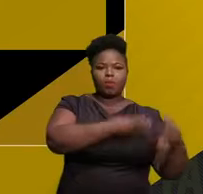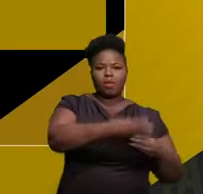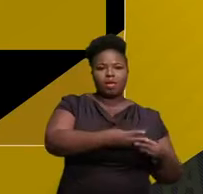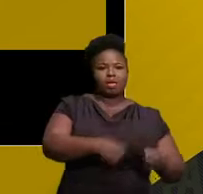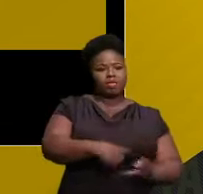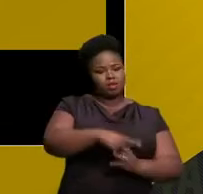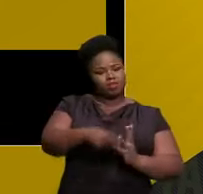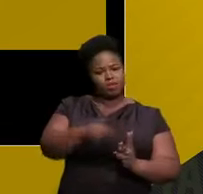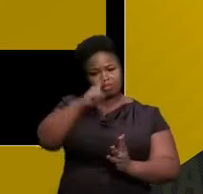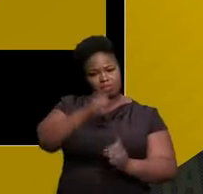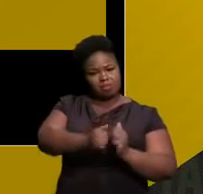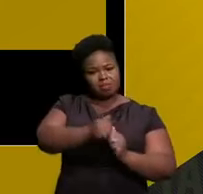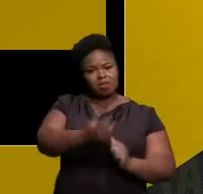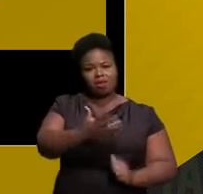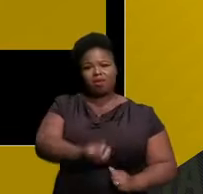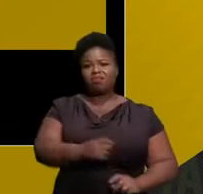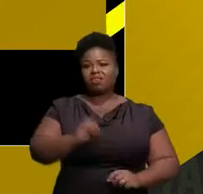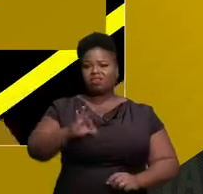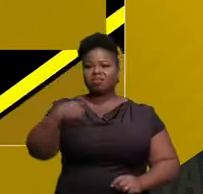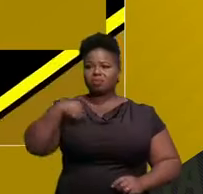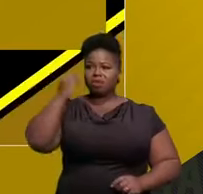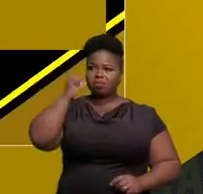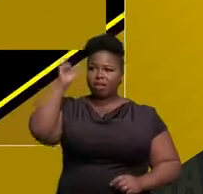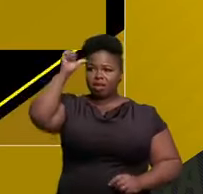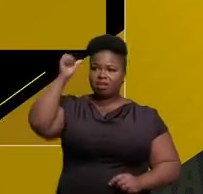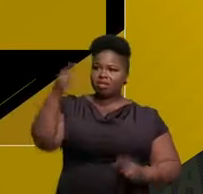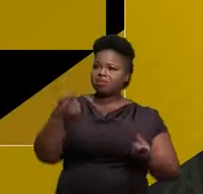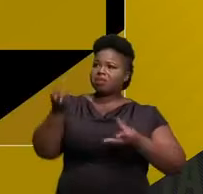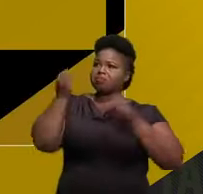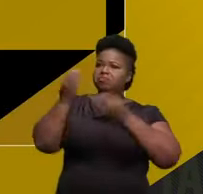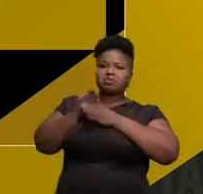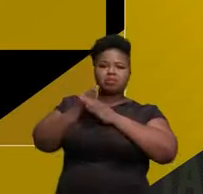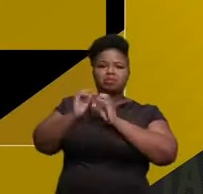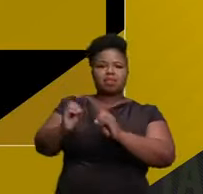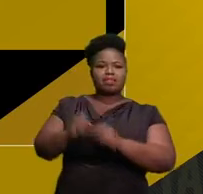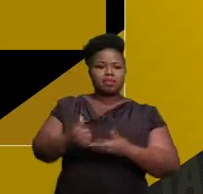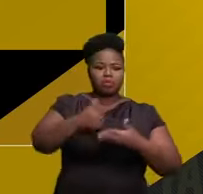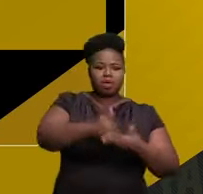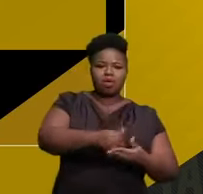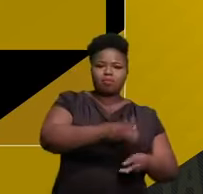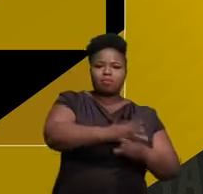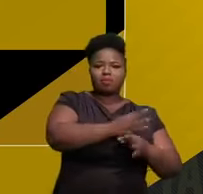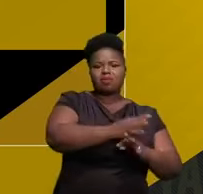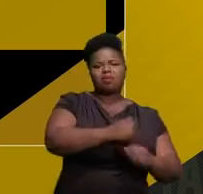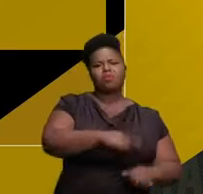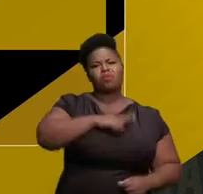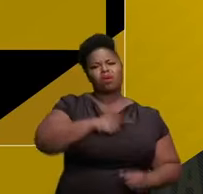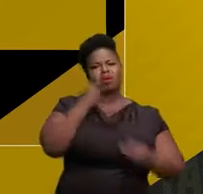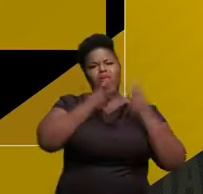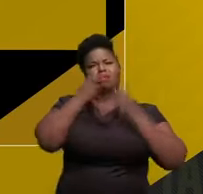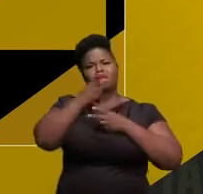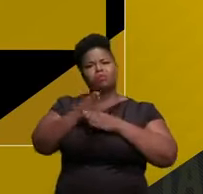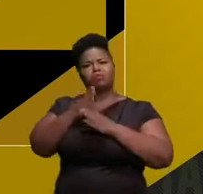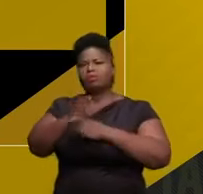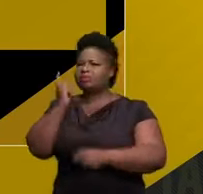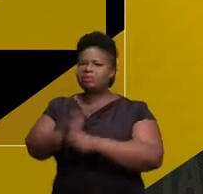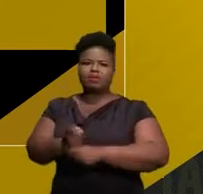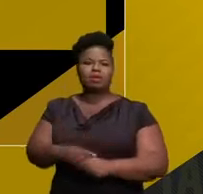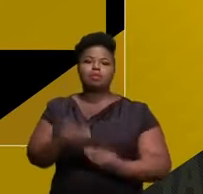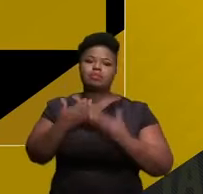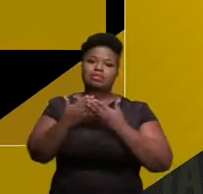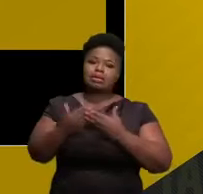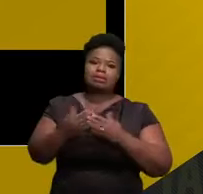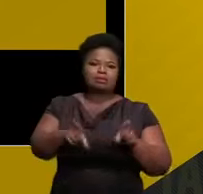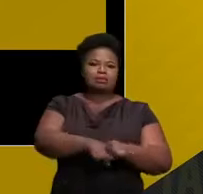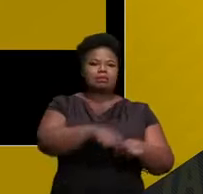us if I as the eldest daughter don't find a job and help out my parents? Finding a job is hard at the same time. I have to study and